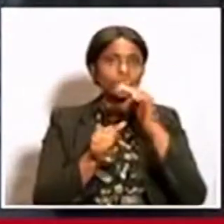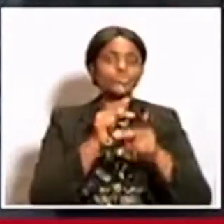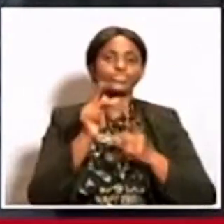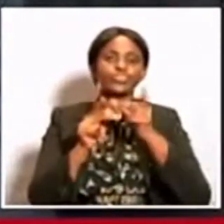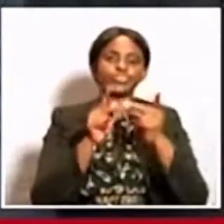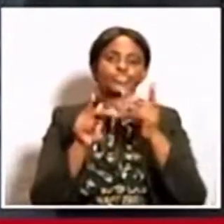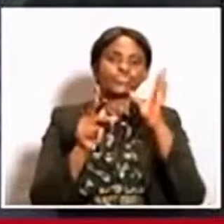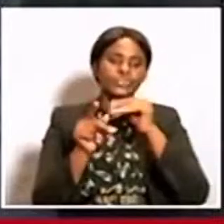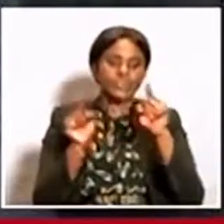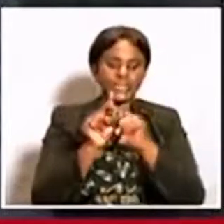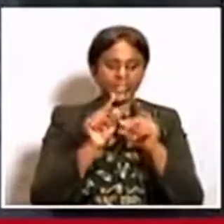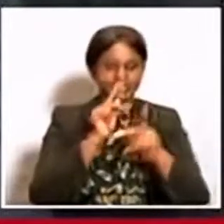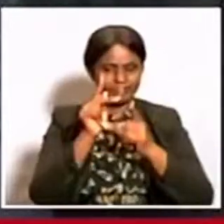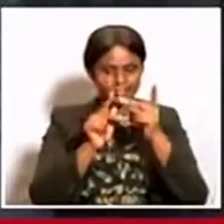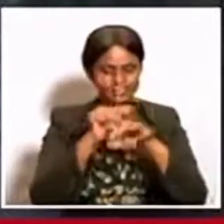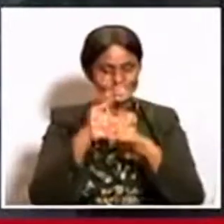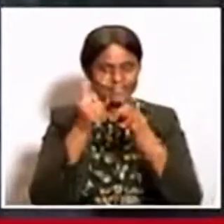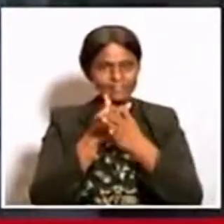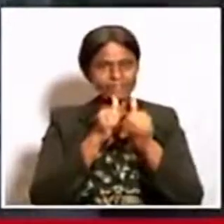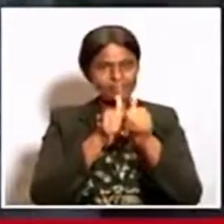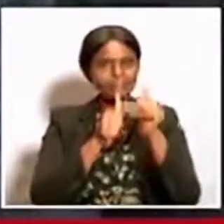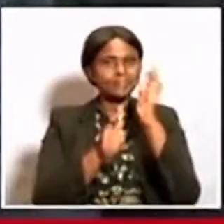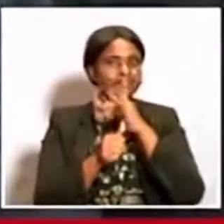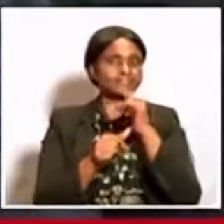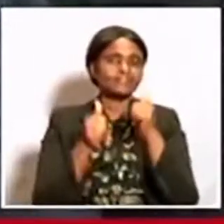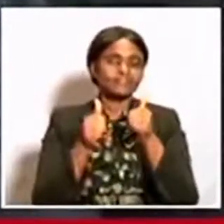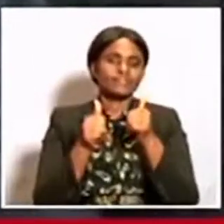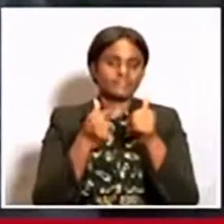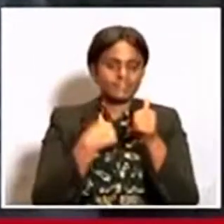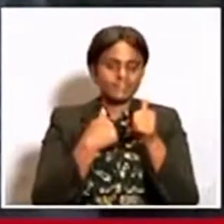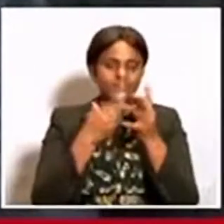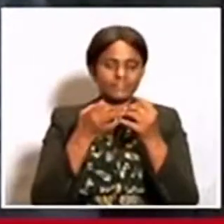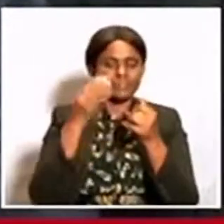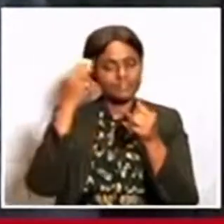procedure and the processes were followed. I would want